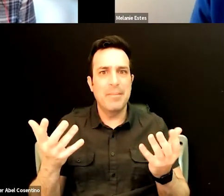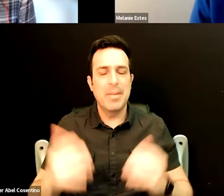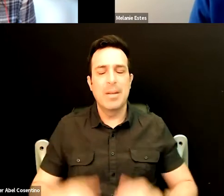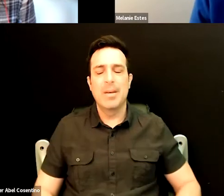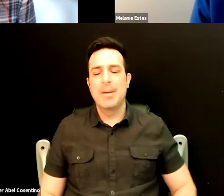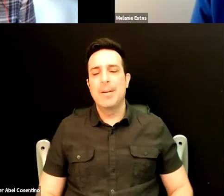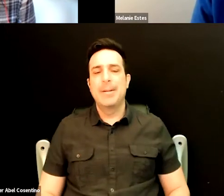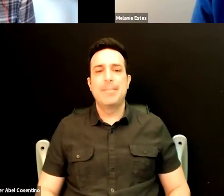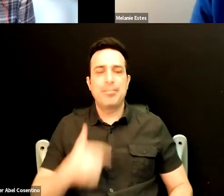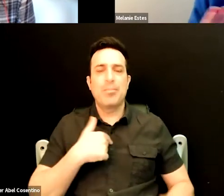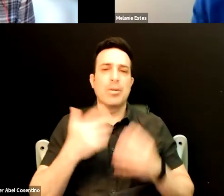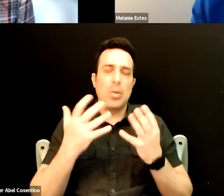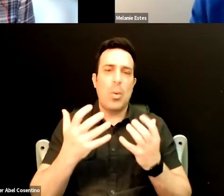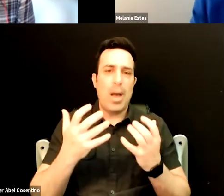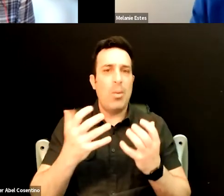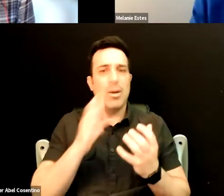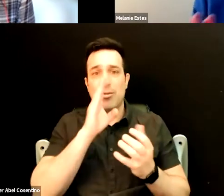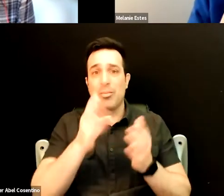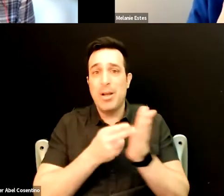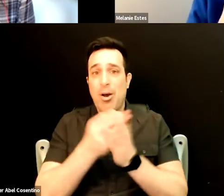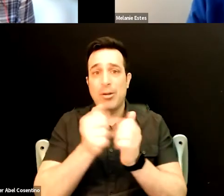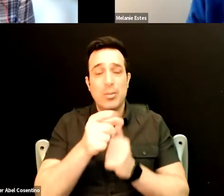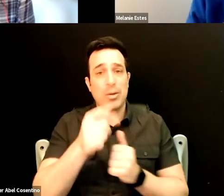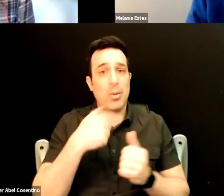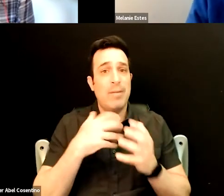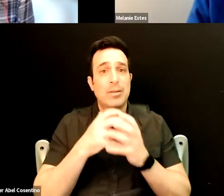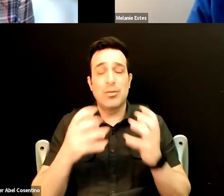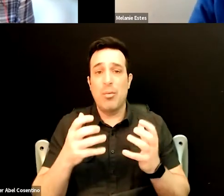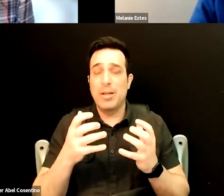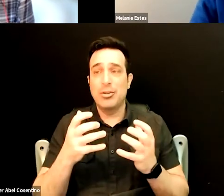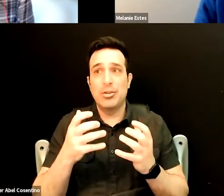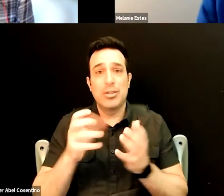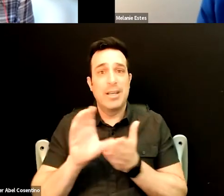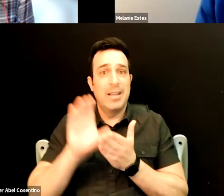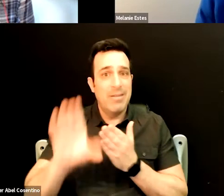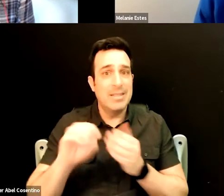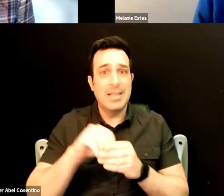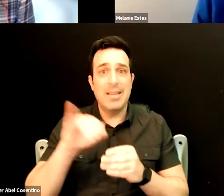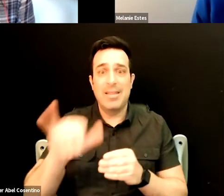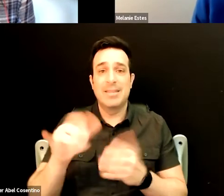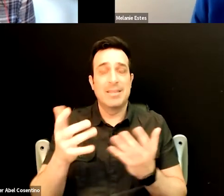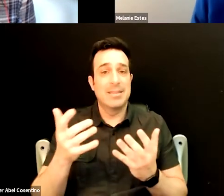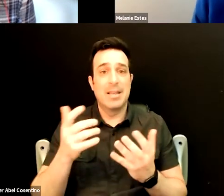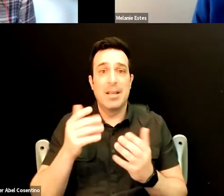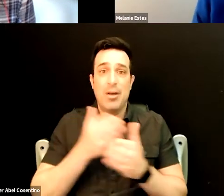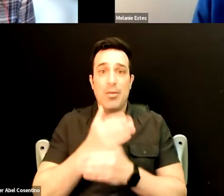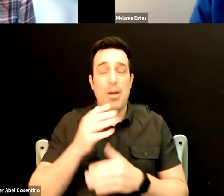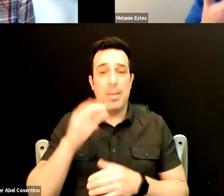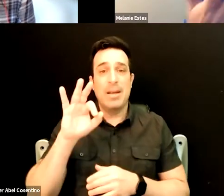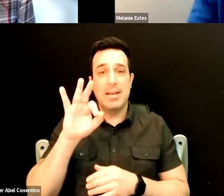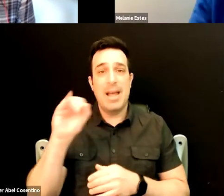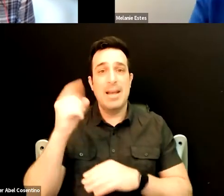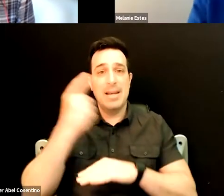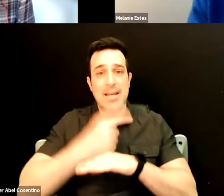And I want to be brutally honest with you, because I have so much skin in this game that throughout this 988 implementation process that I